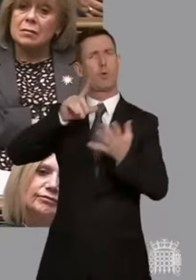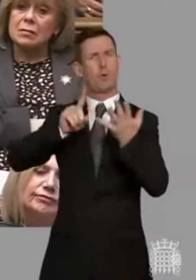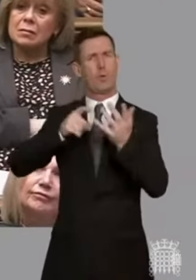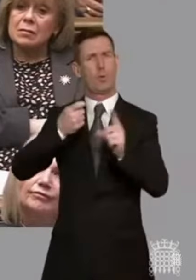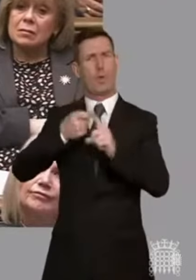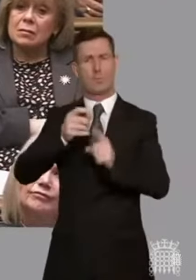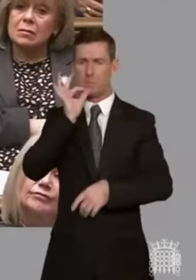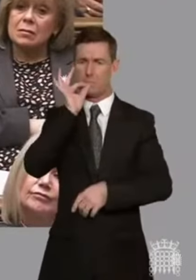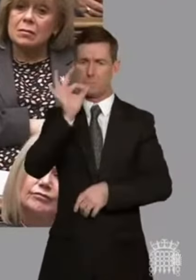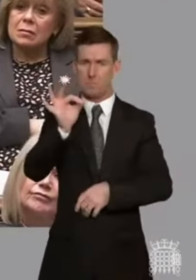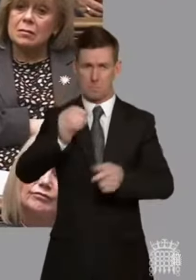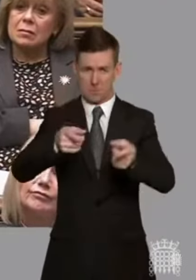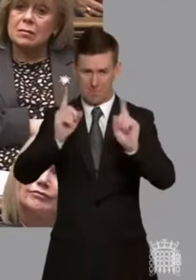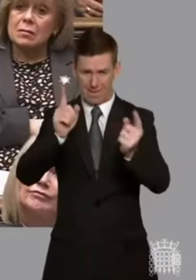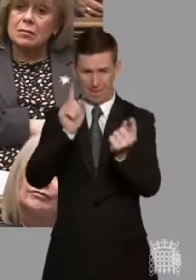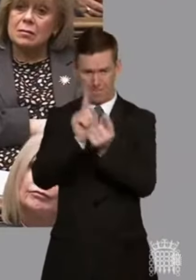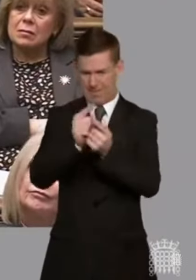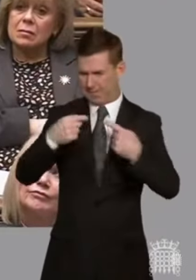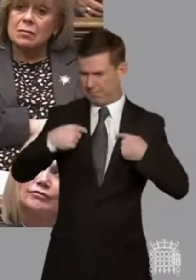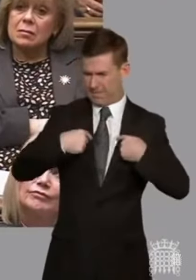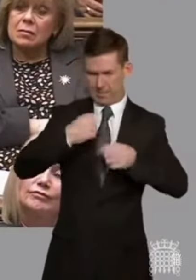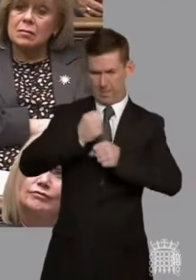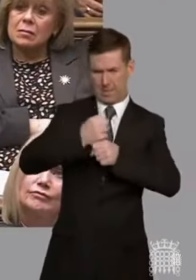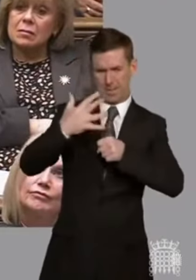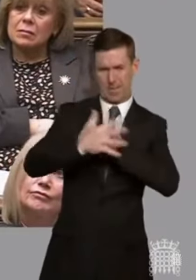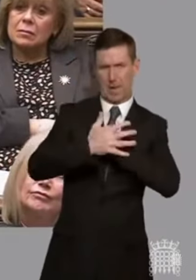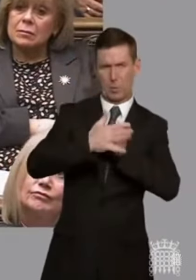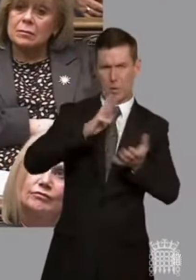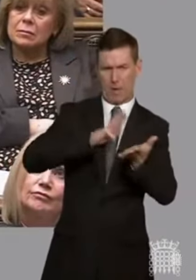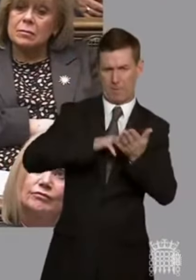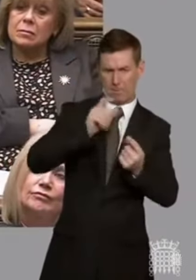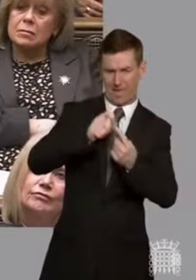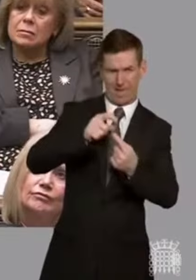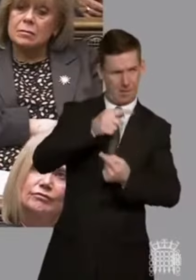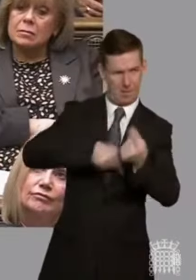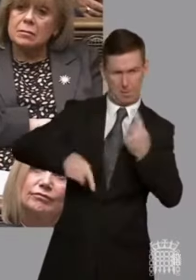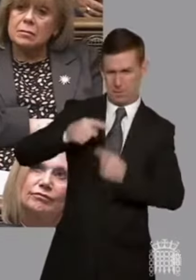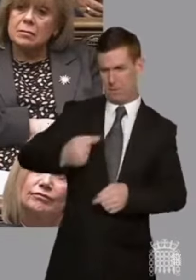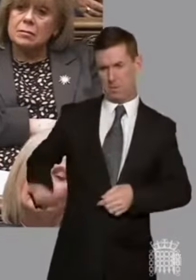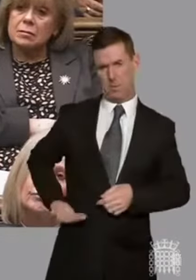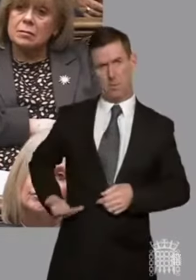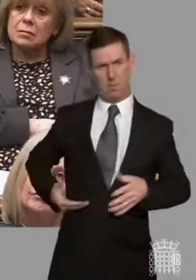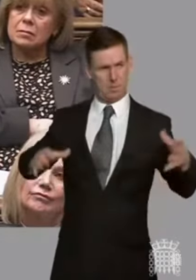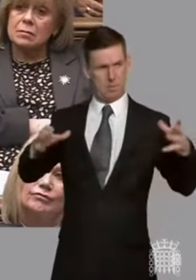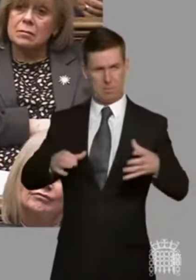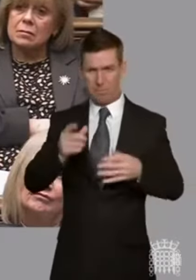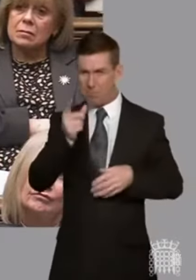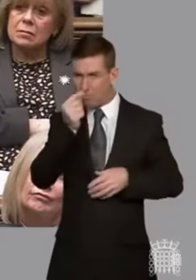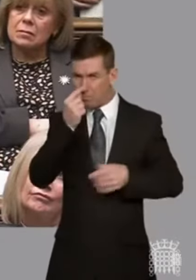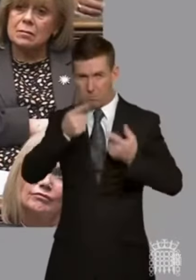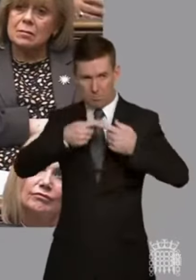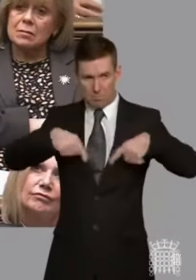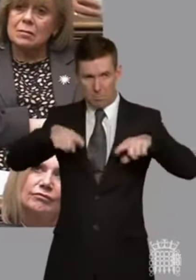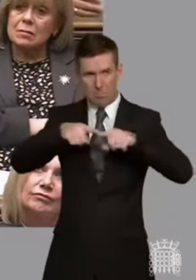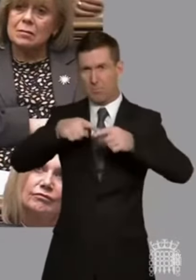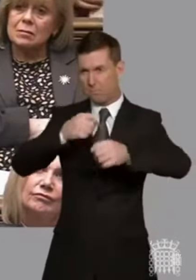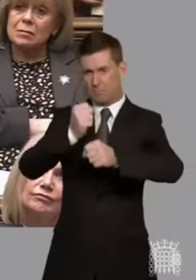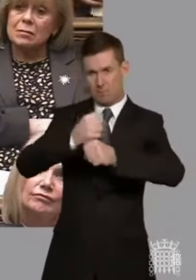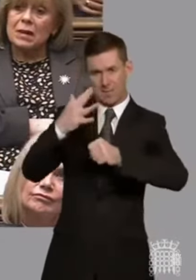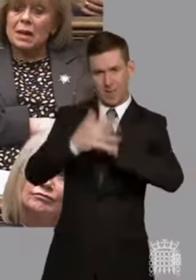Commerce to discuss the possibility of a new supply chain hub being created in the city where materials for Heathrow's expansion could